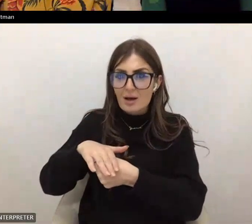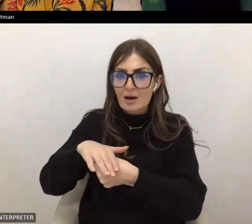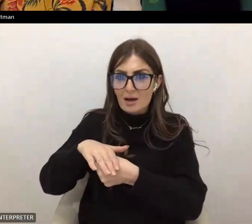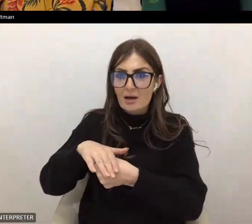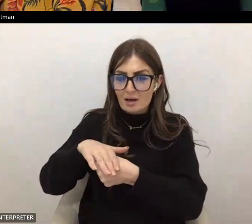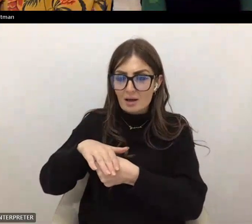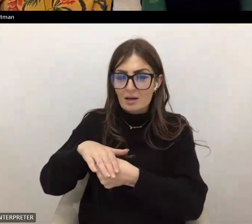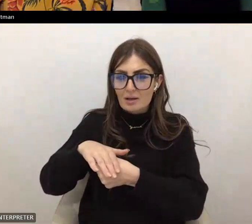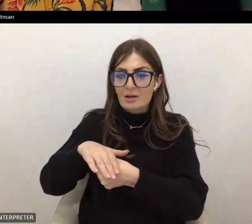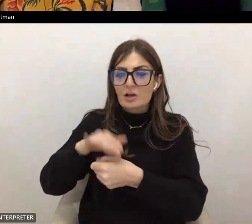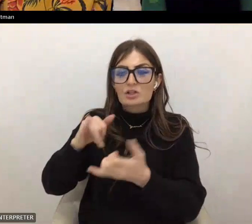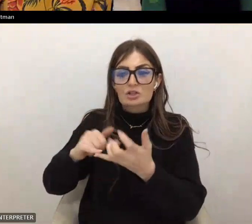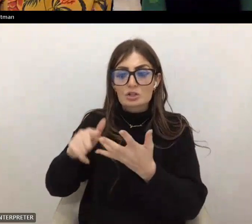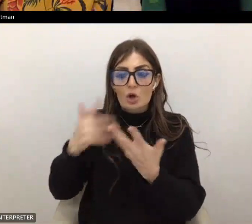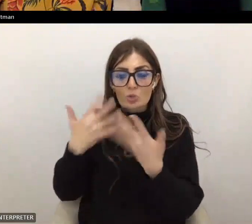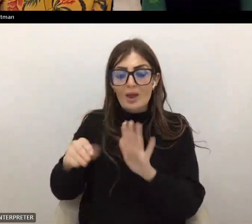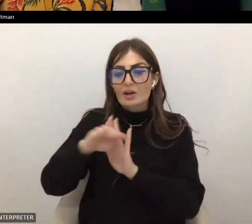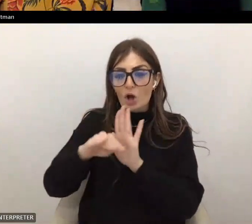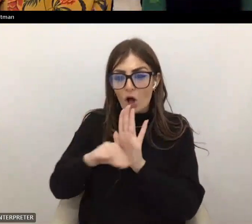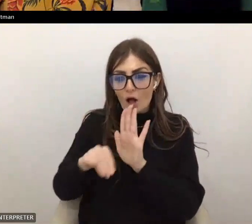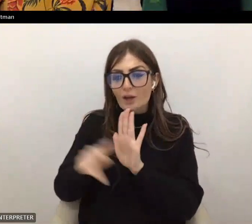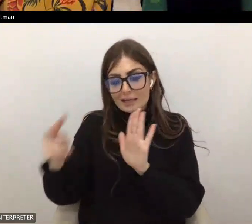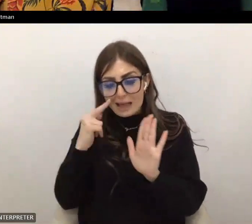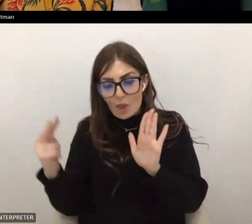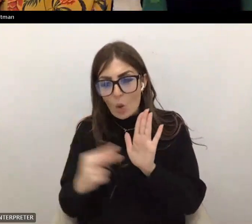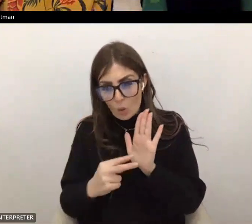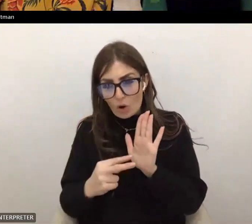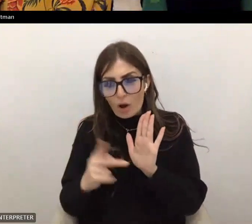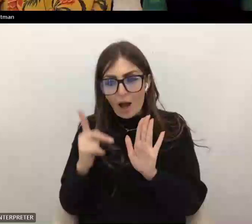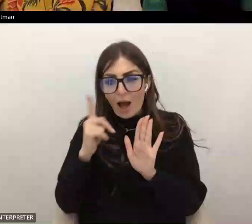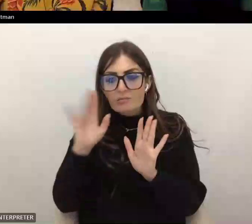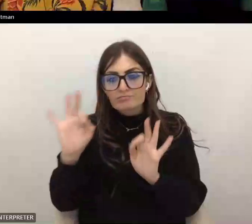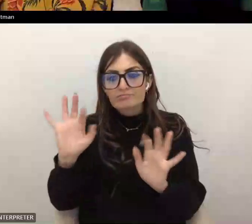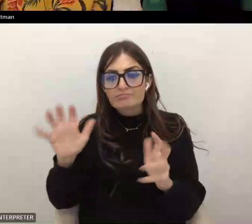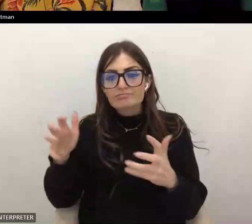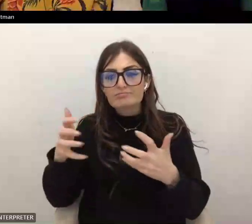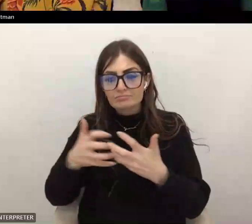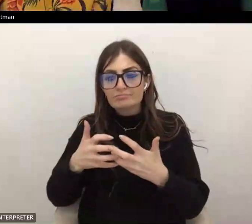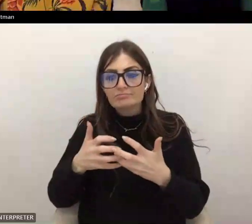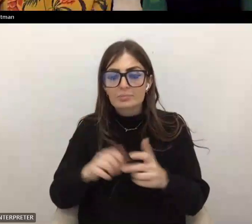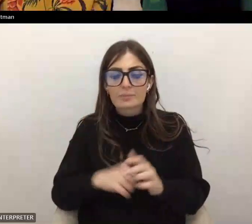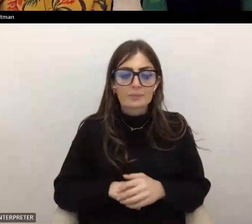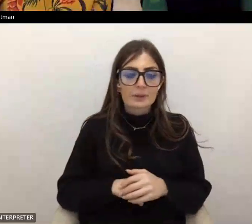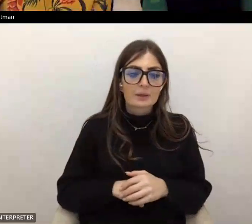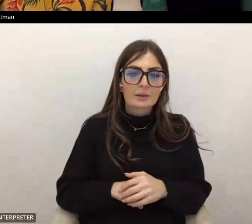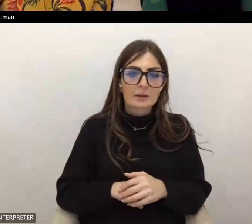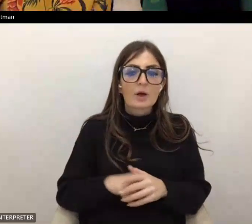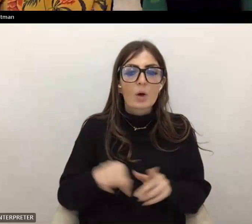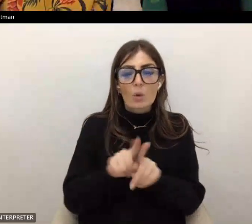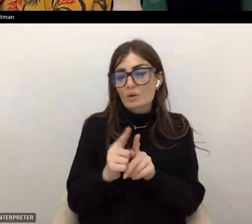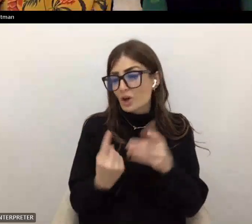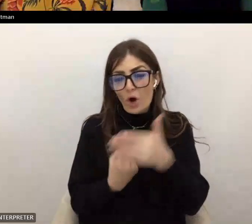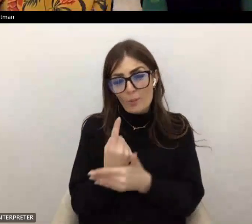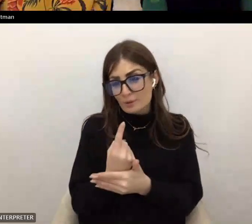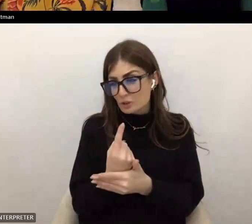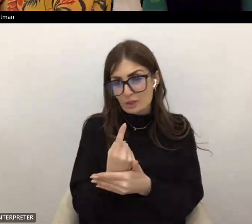projects. So once those guidelines come out, have a good look at that. As Brianna mentioned, there's an opportunity